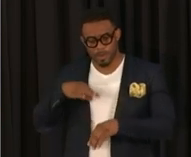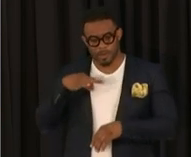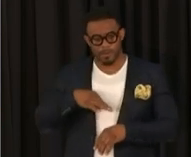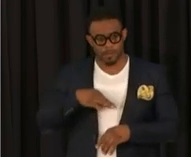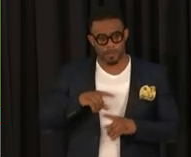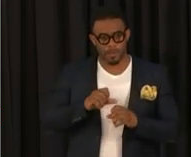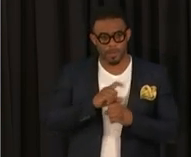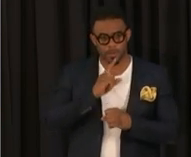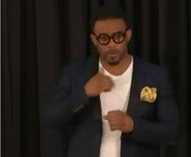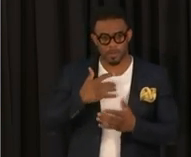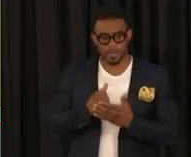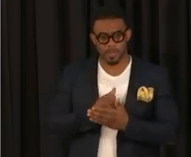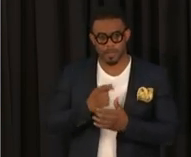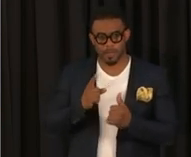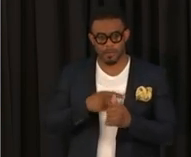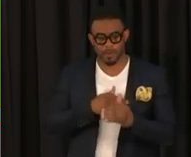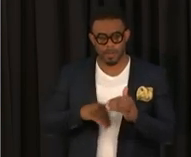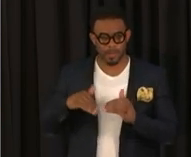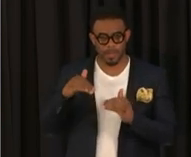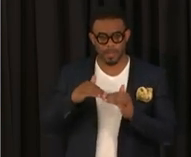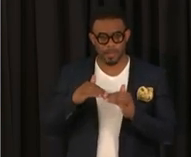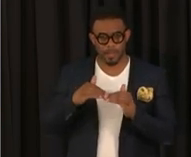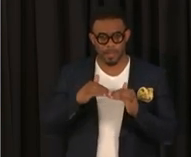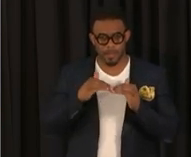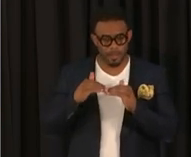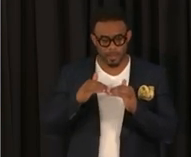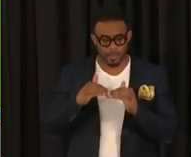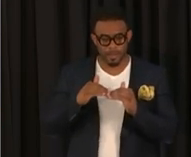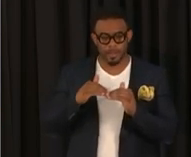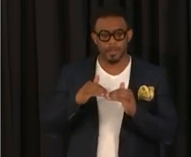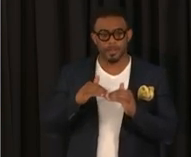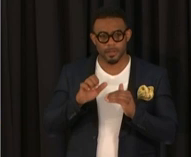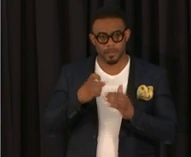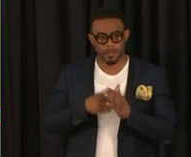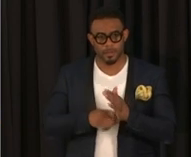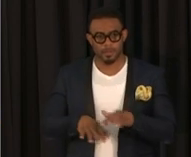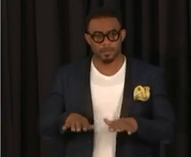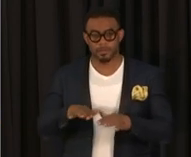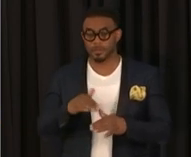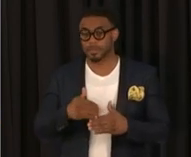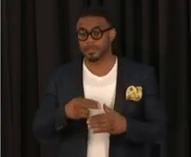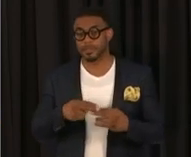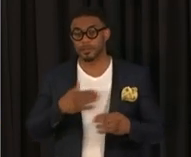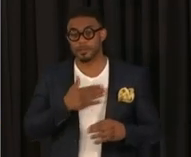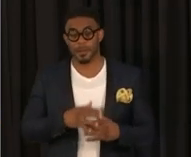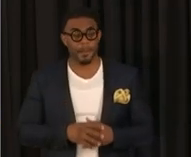benefit to make sure we're getting diversity, equity, and inclusion, and fairness and equity across the board.